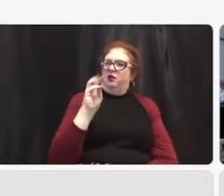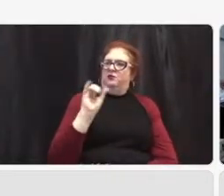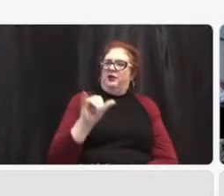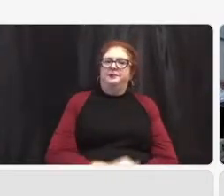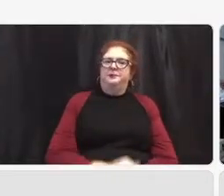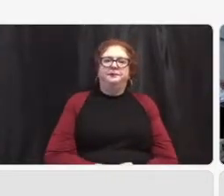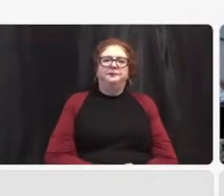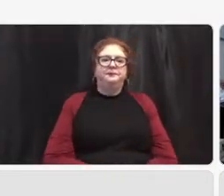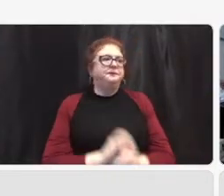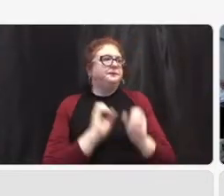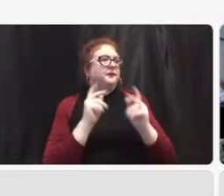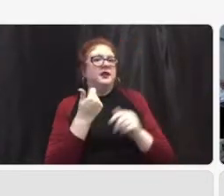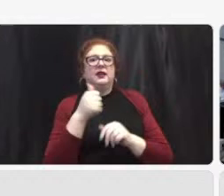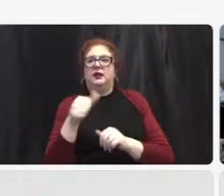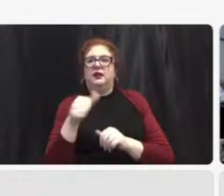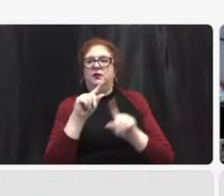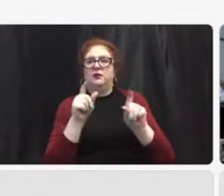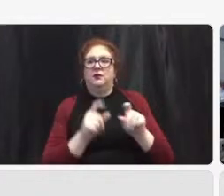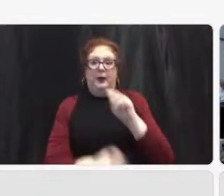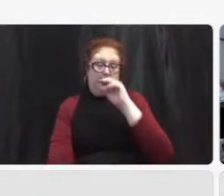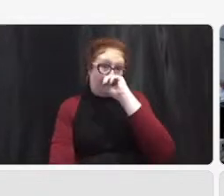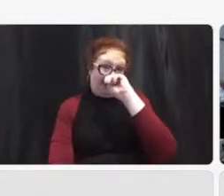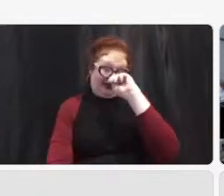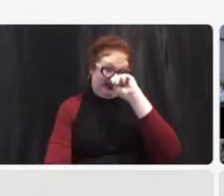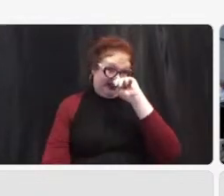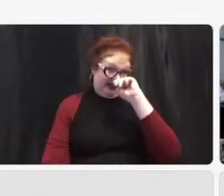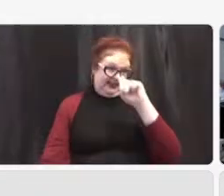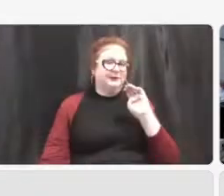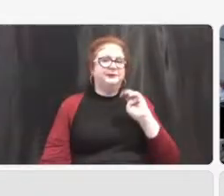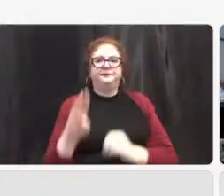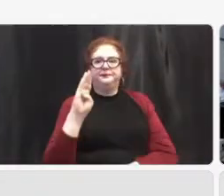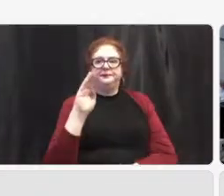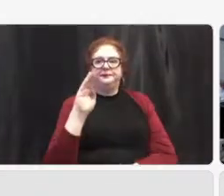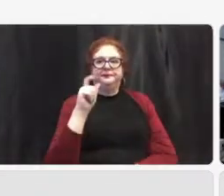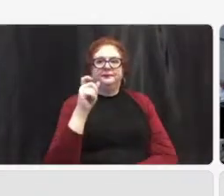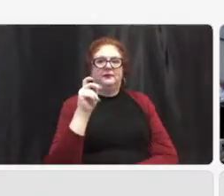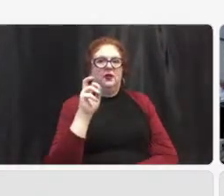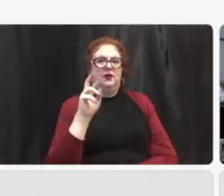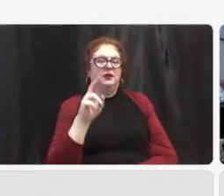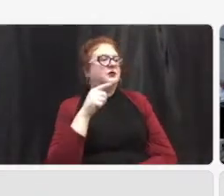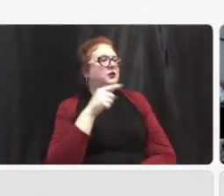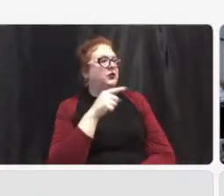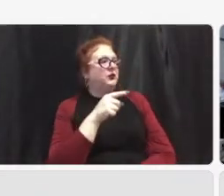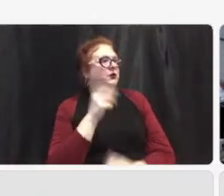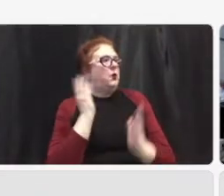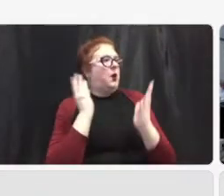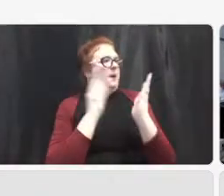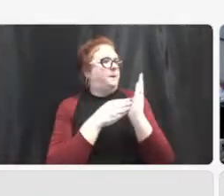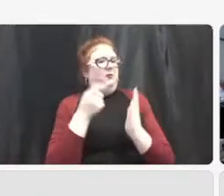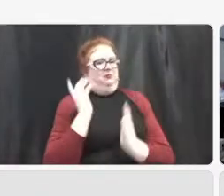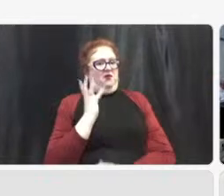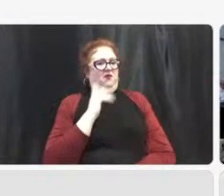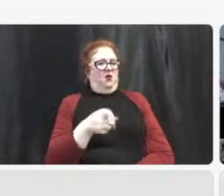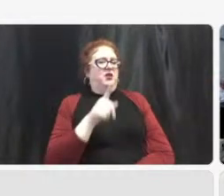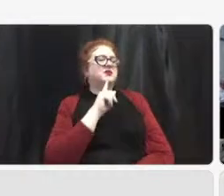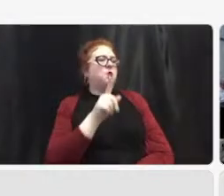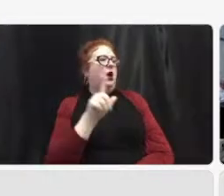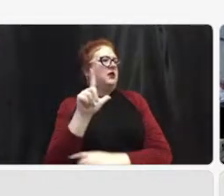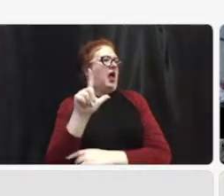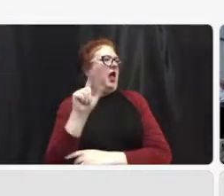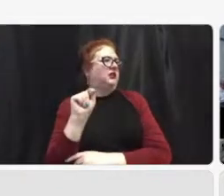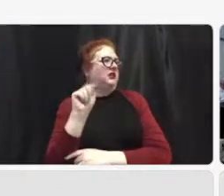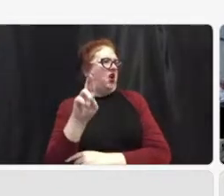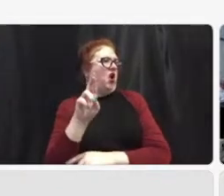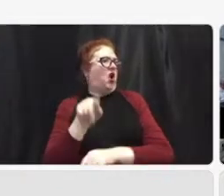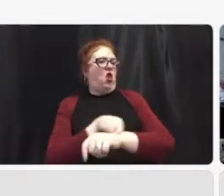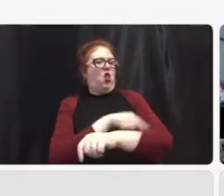neighbors? Yeah, Ms. Lee, do you oppose, if this were a long-term rental, so they found someone for more